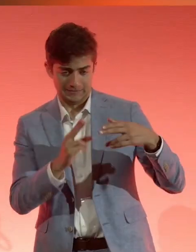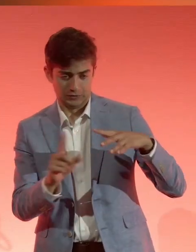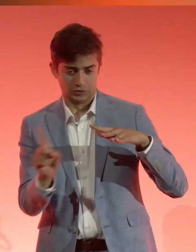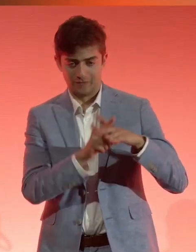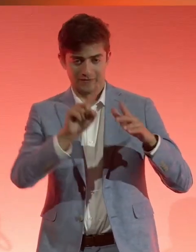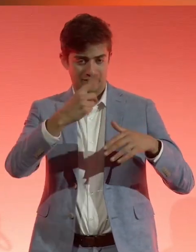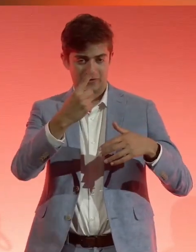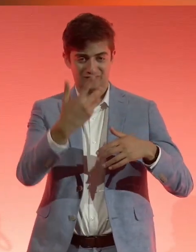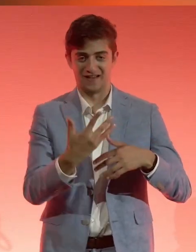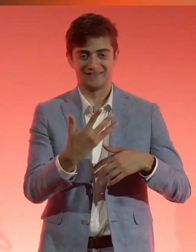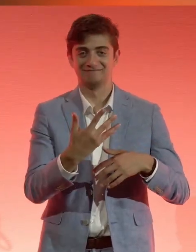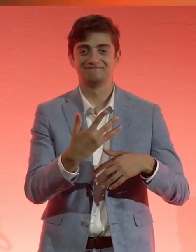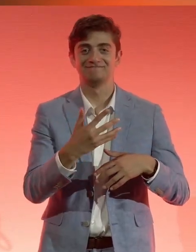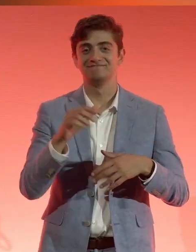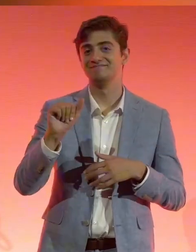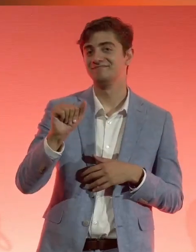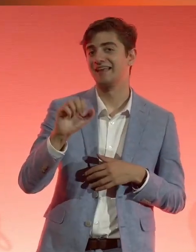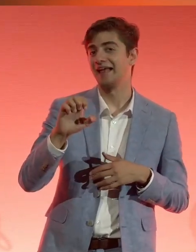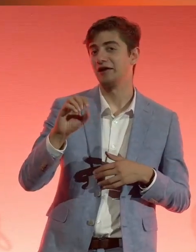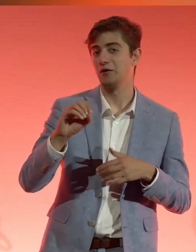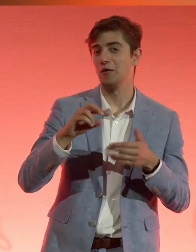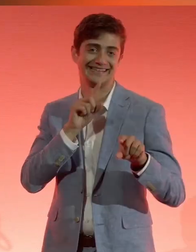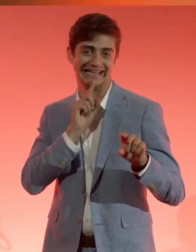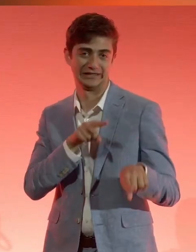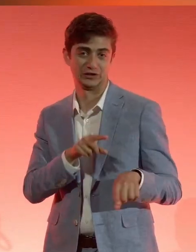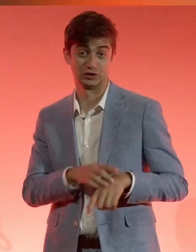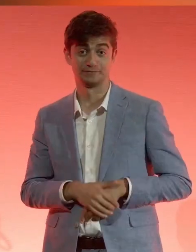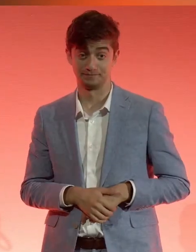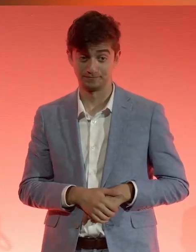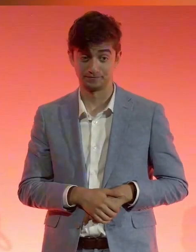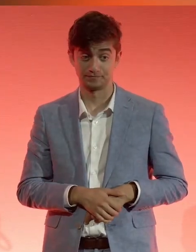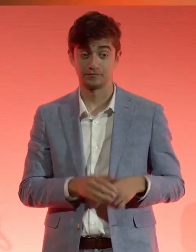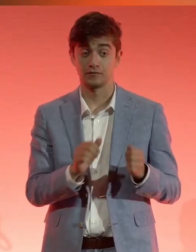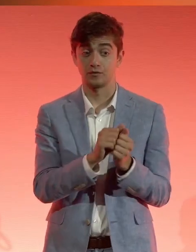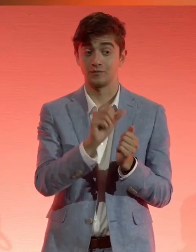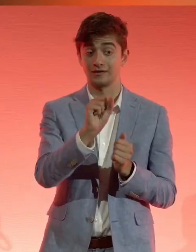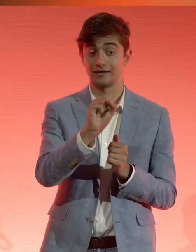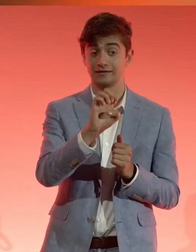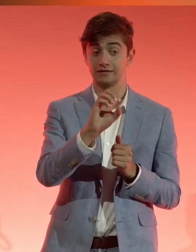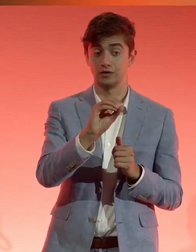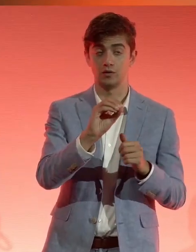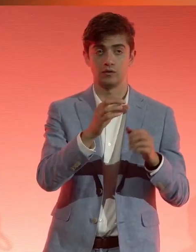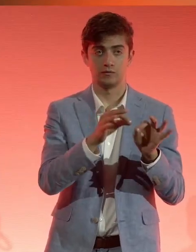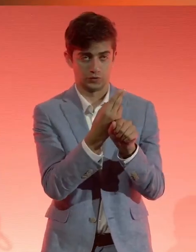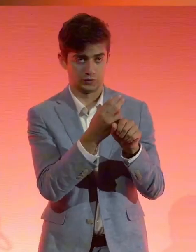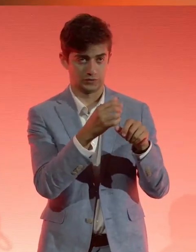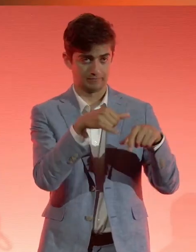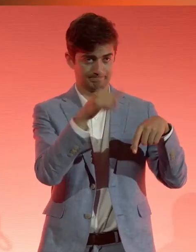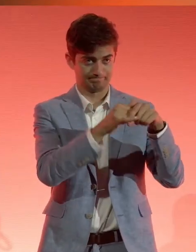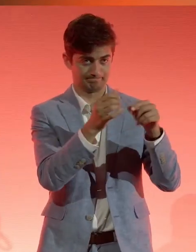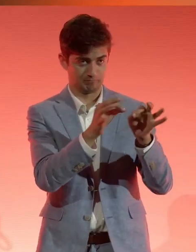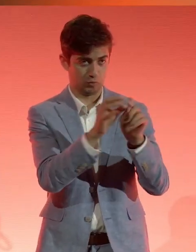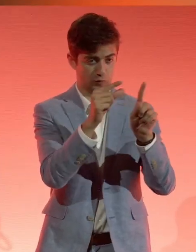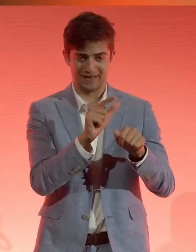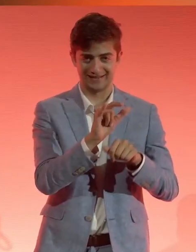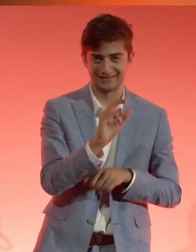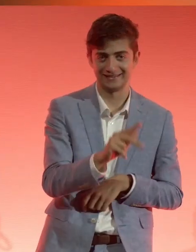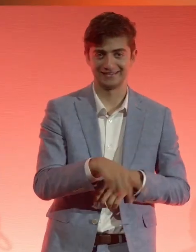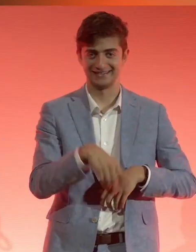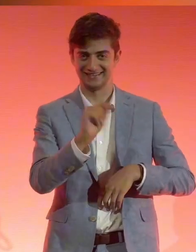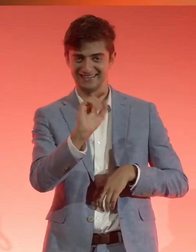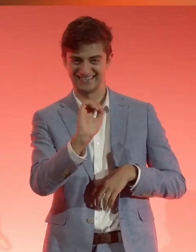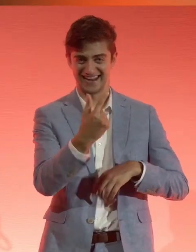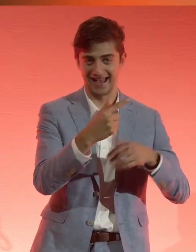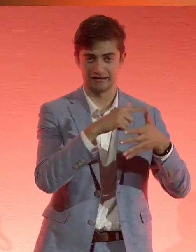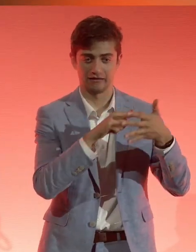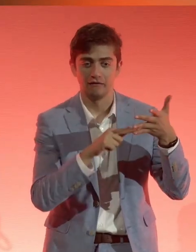AEO is about being part of the answer. In SEO, you use keywords, backlinks, meta tags in order to rank. And